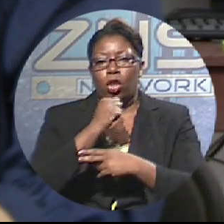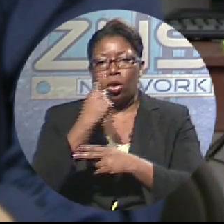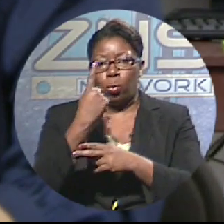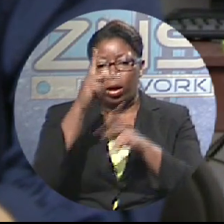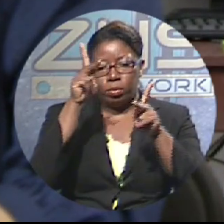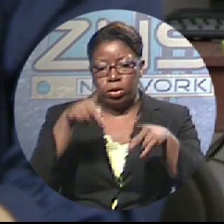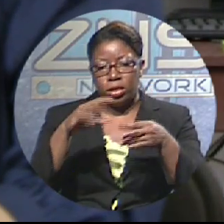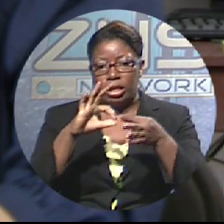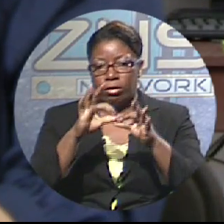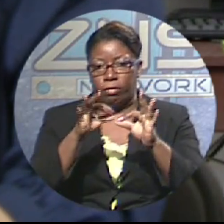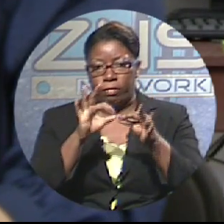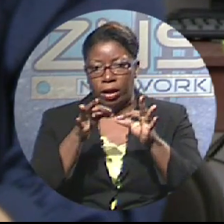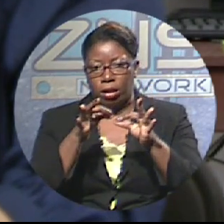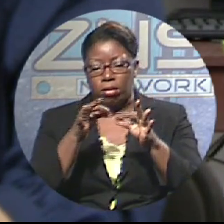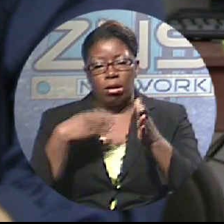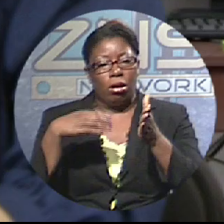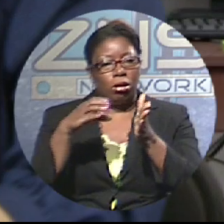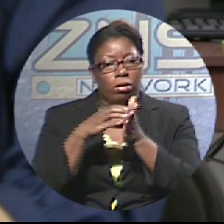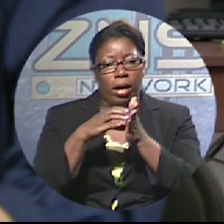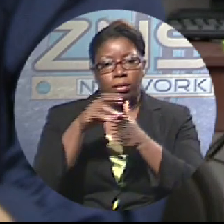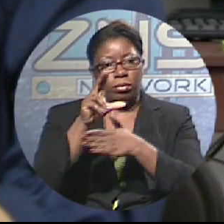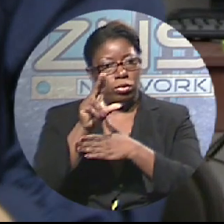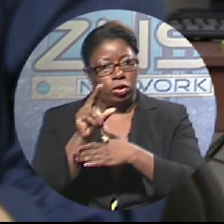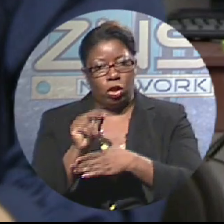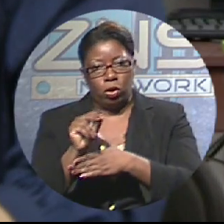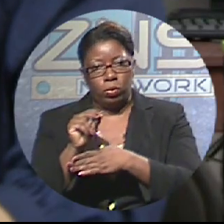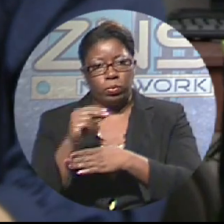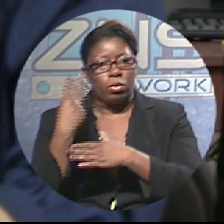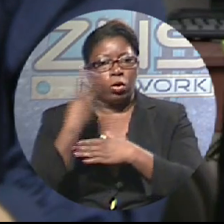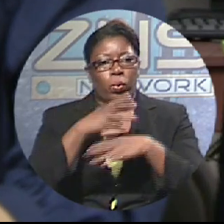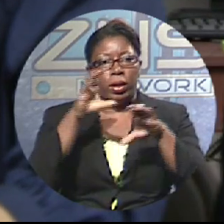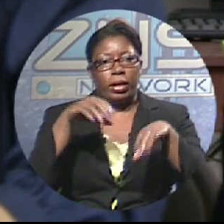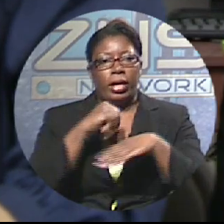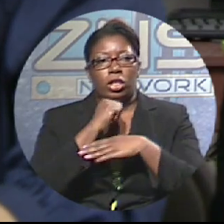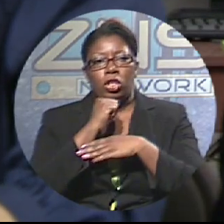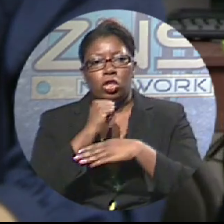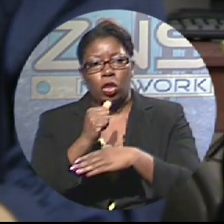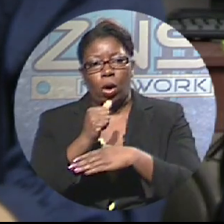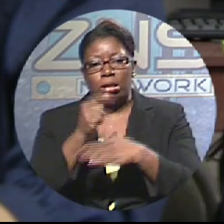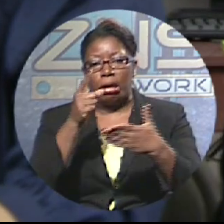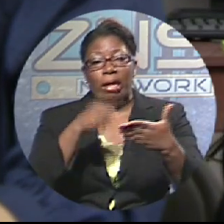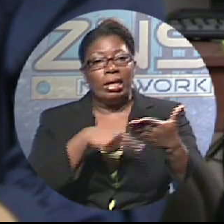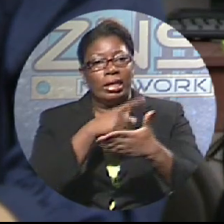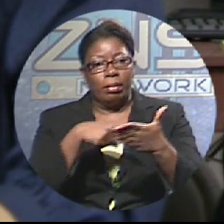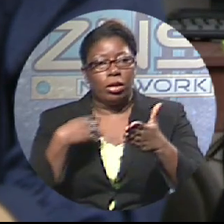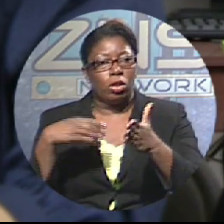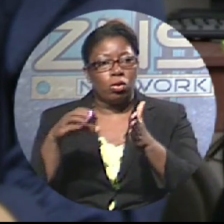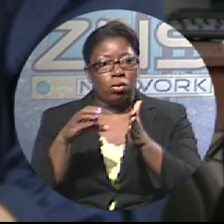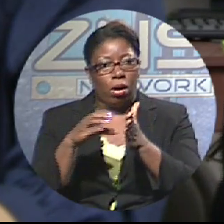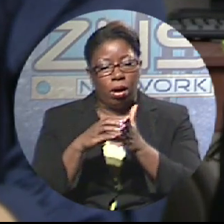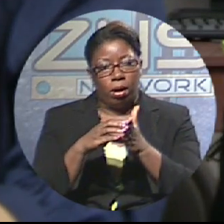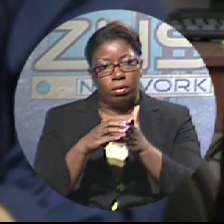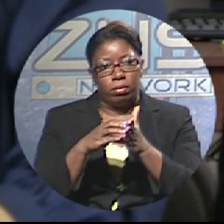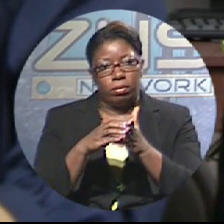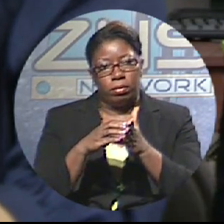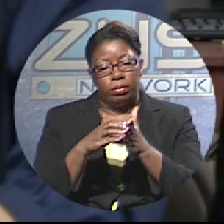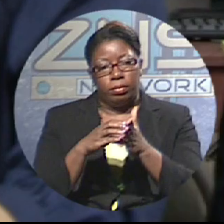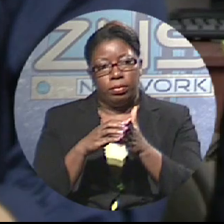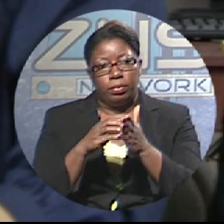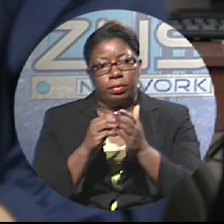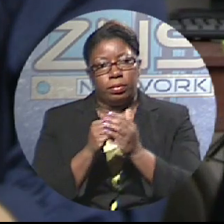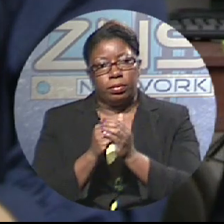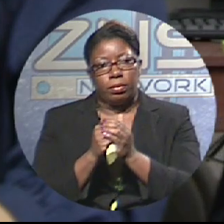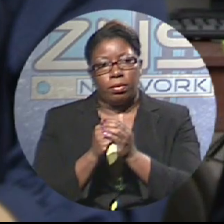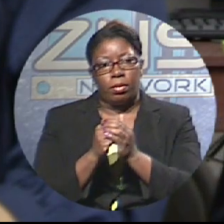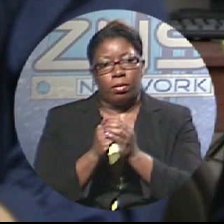crime. Crime is not, listen to me, we cannot even eliminate crime. We cannot eliminate